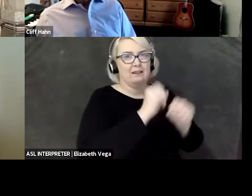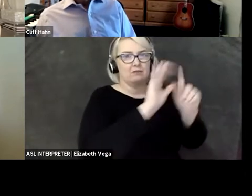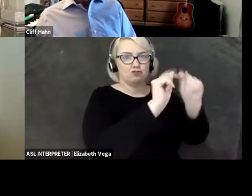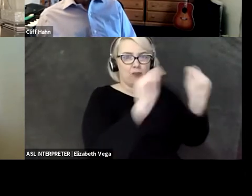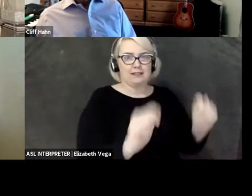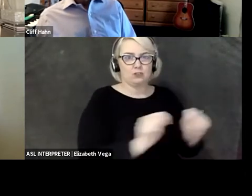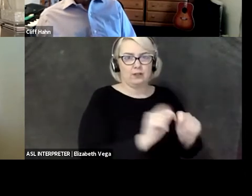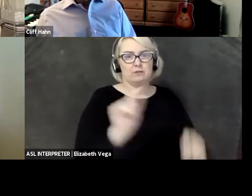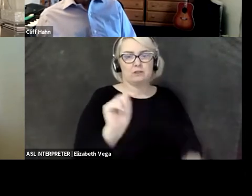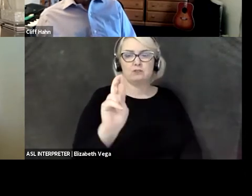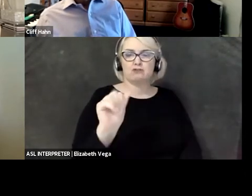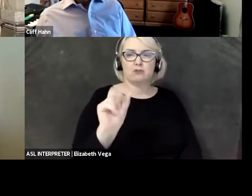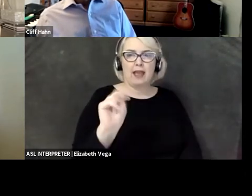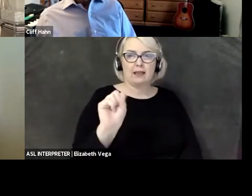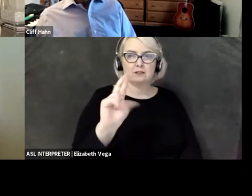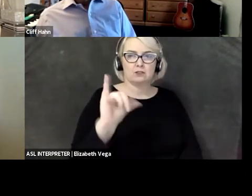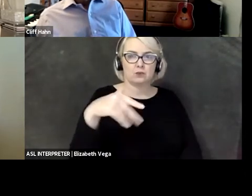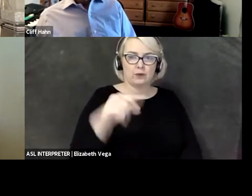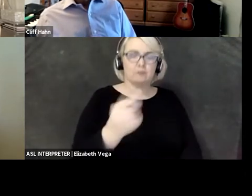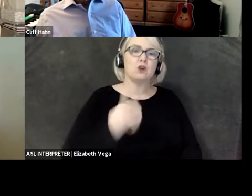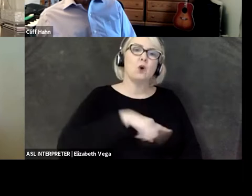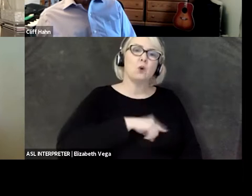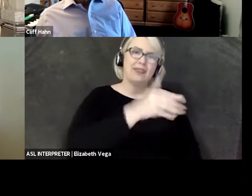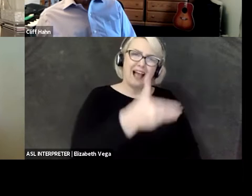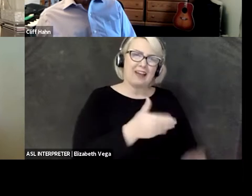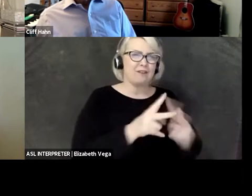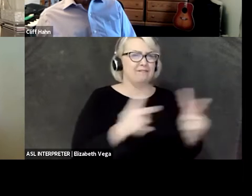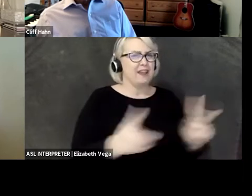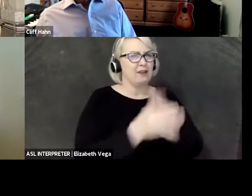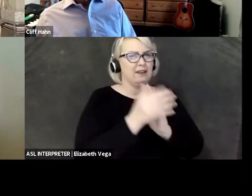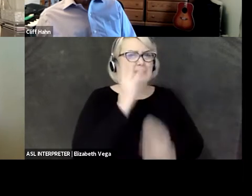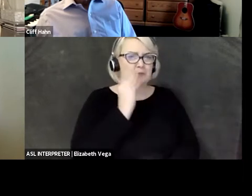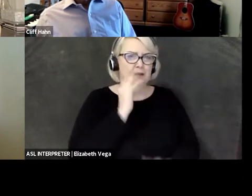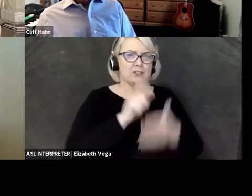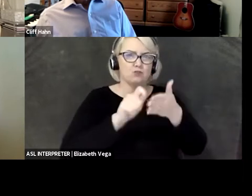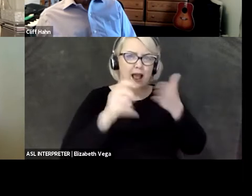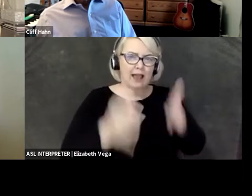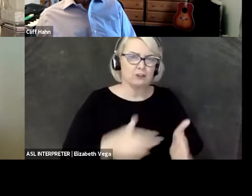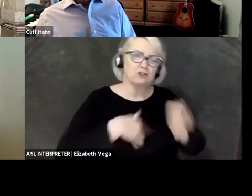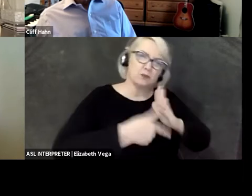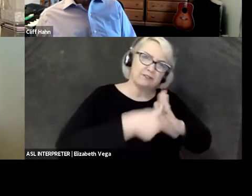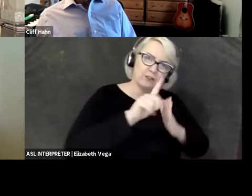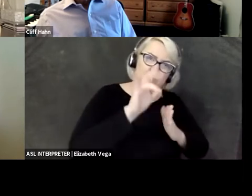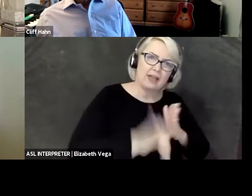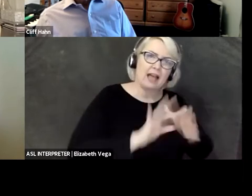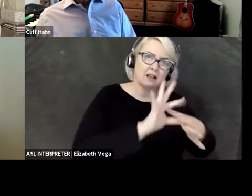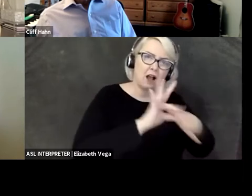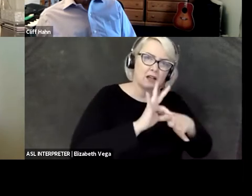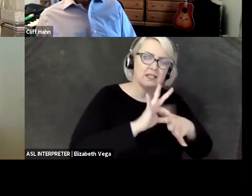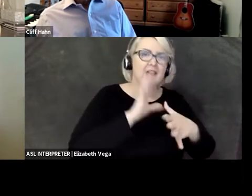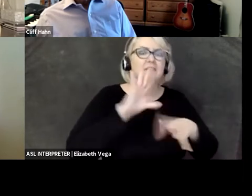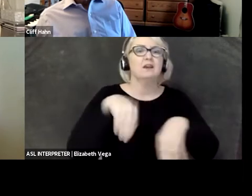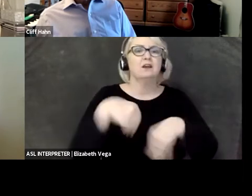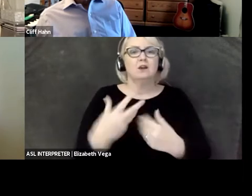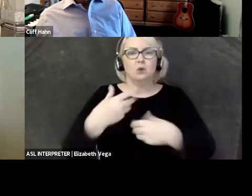experienced writer to review the content with the transcript, and we obtain a script, and we QC that, and we give that back to